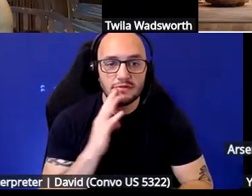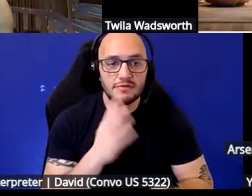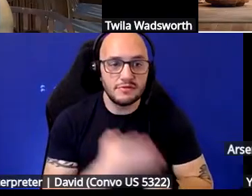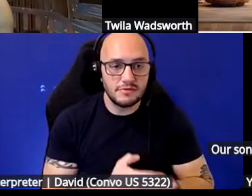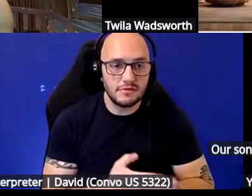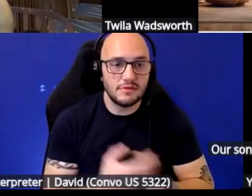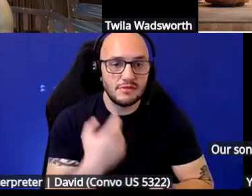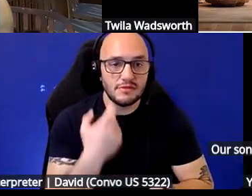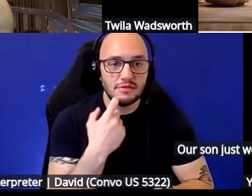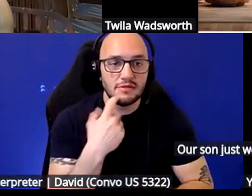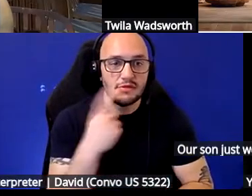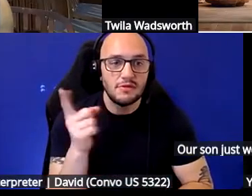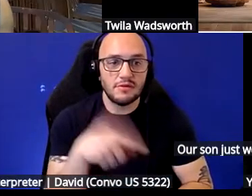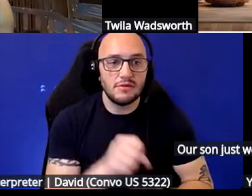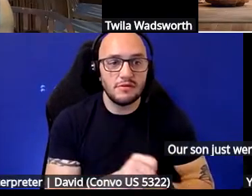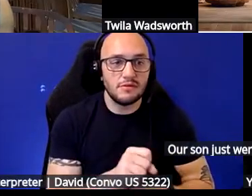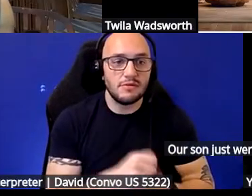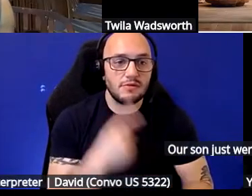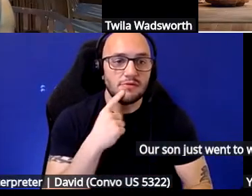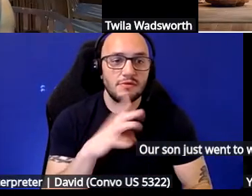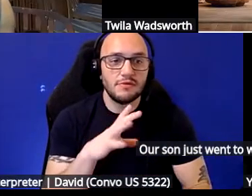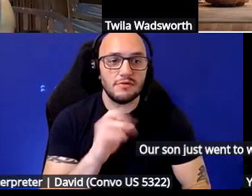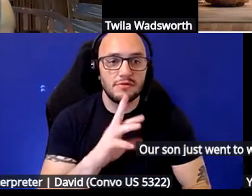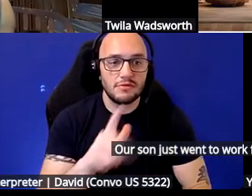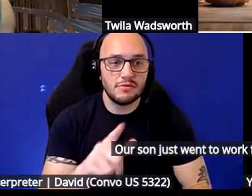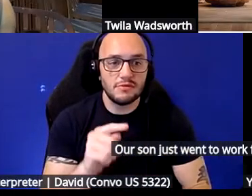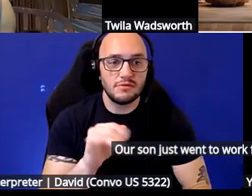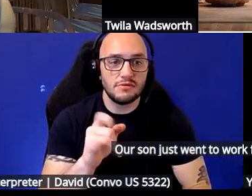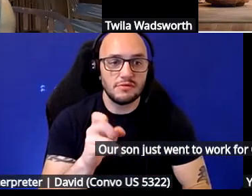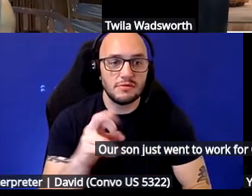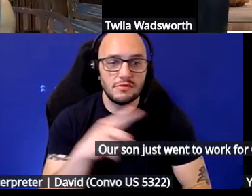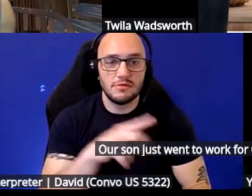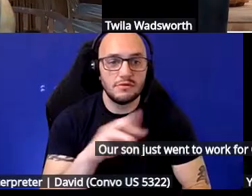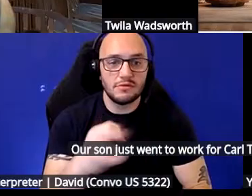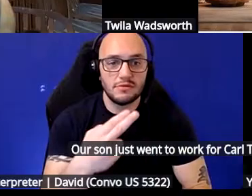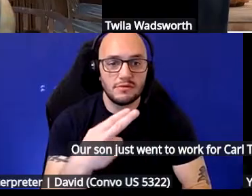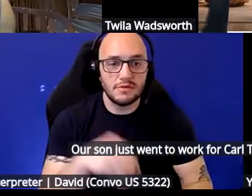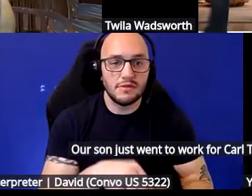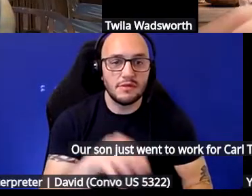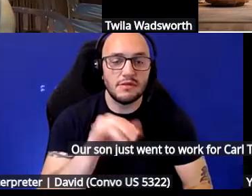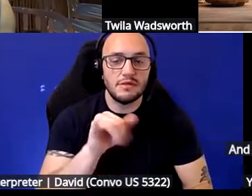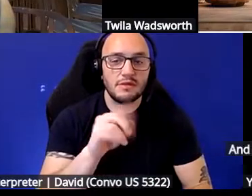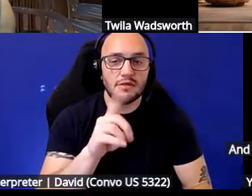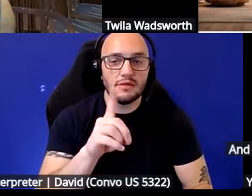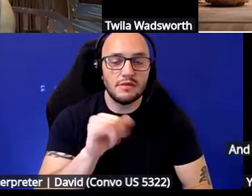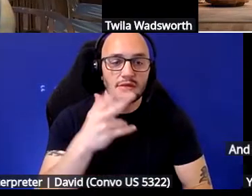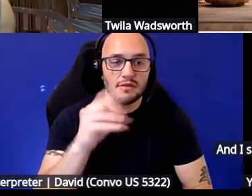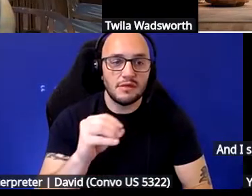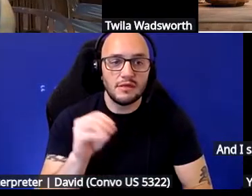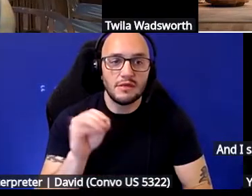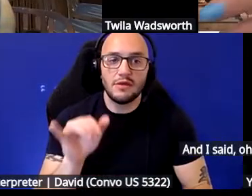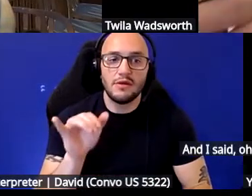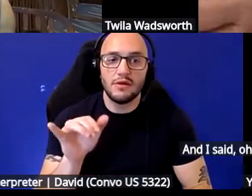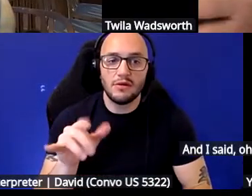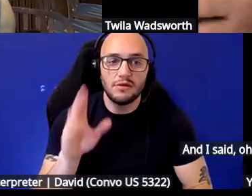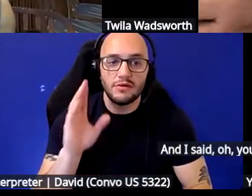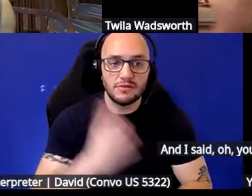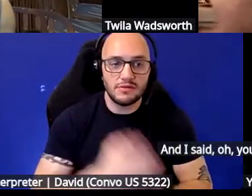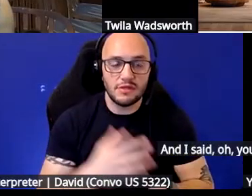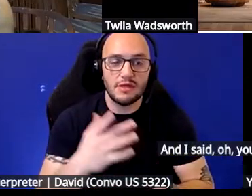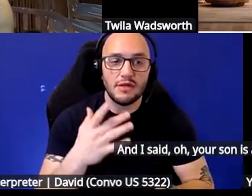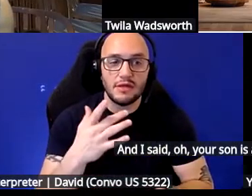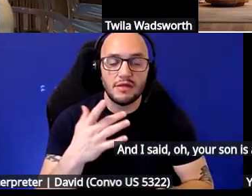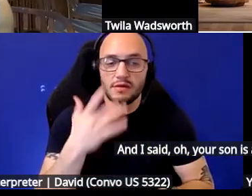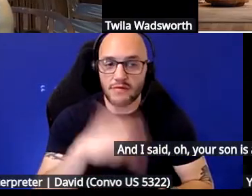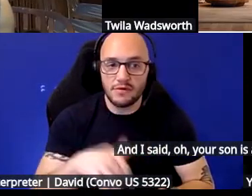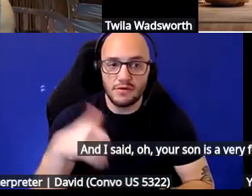just went to work for Carl Taylor up on his ranch up in Idaho." And I said, "Oh, your son is a very fortunate young